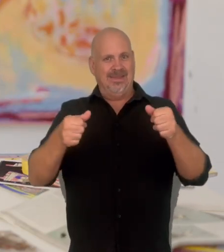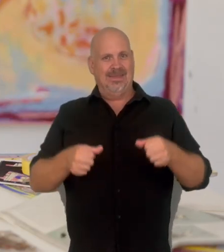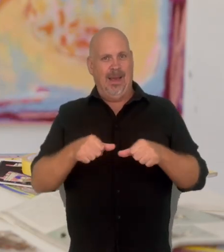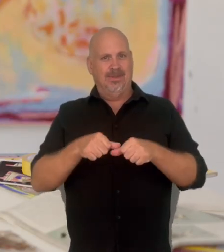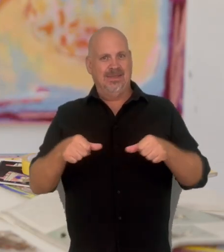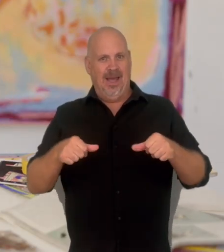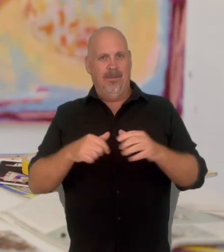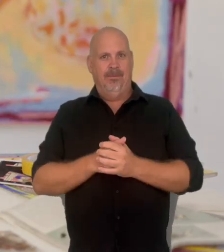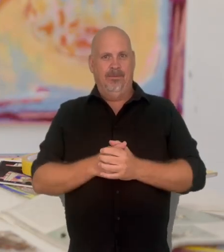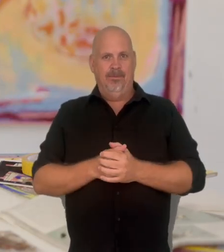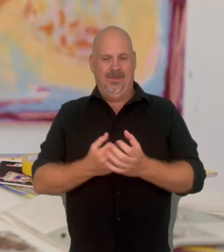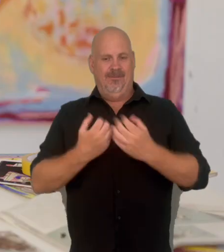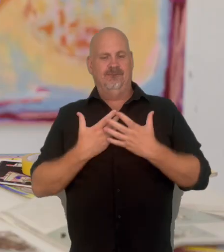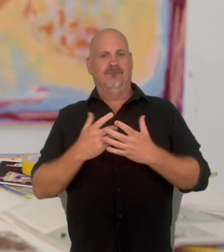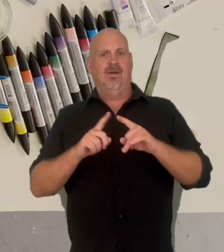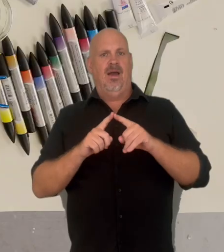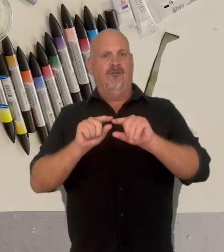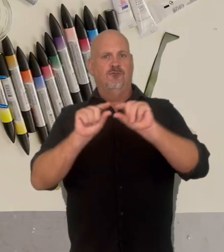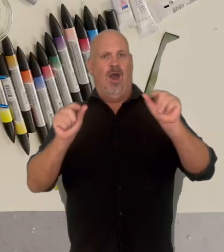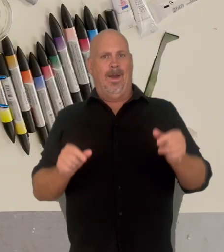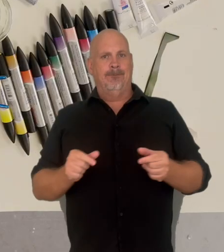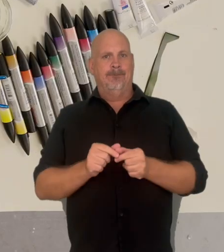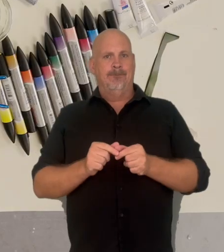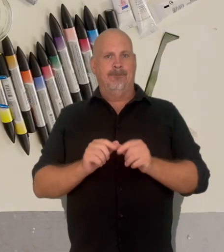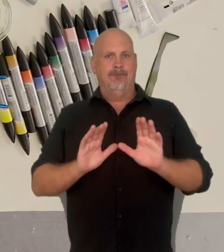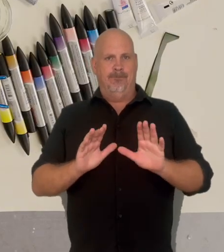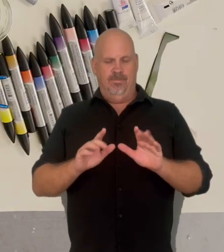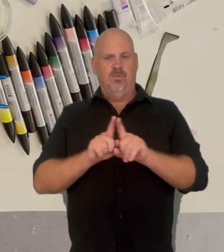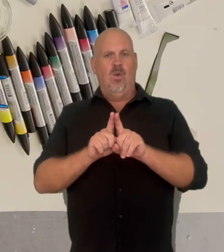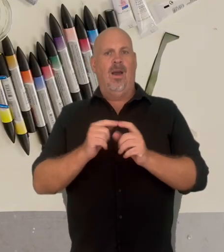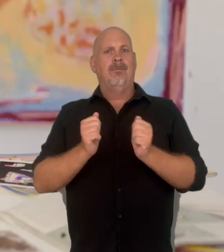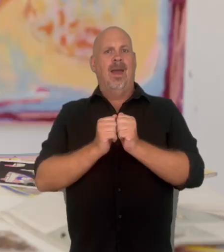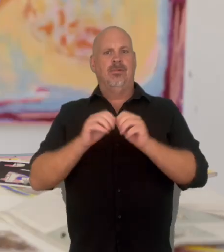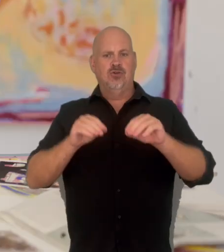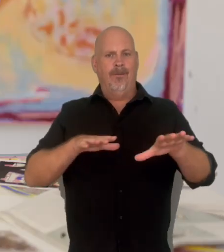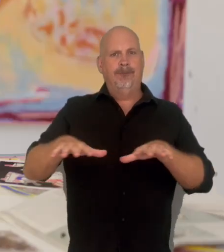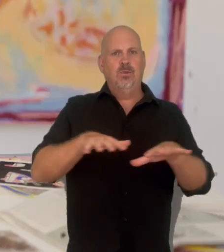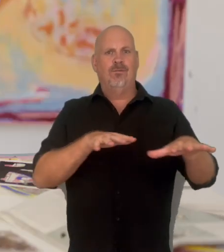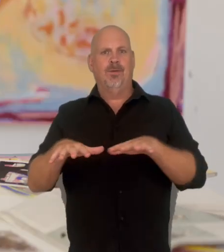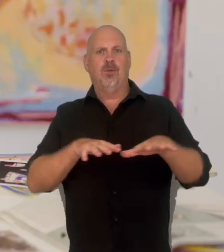to give us a framing mechanism and also to keep the paper still.